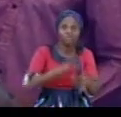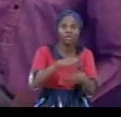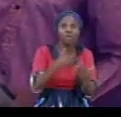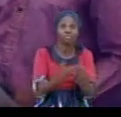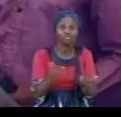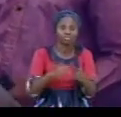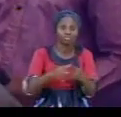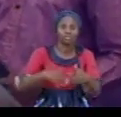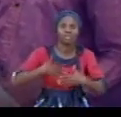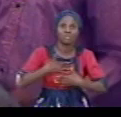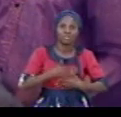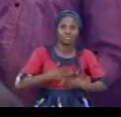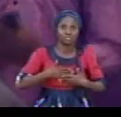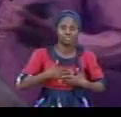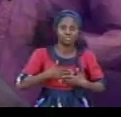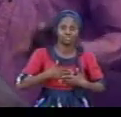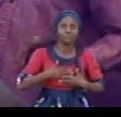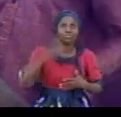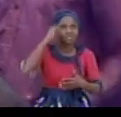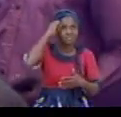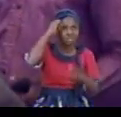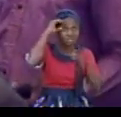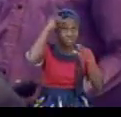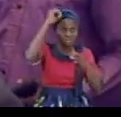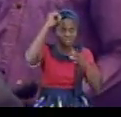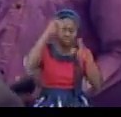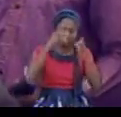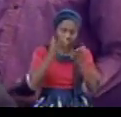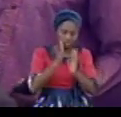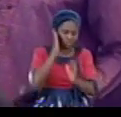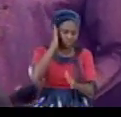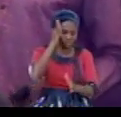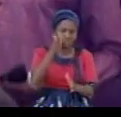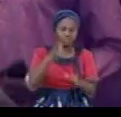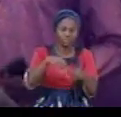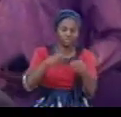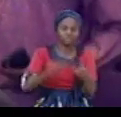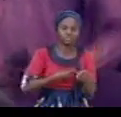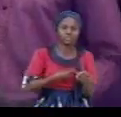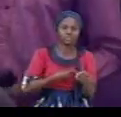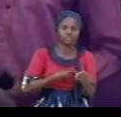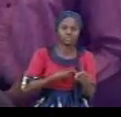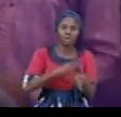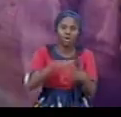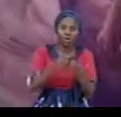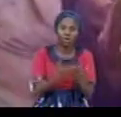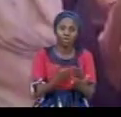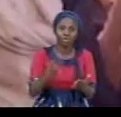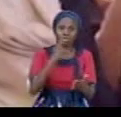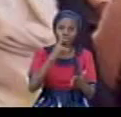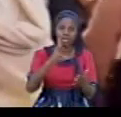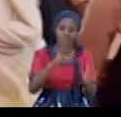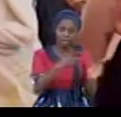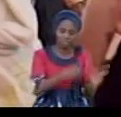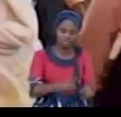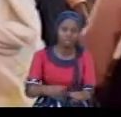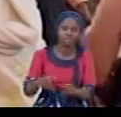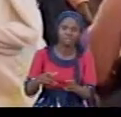enjoy? He will. All things available.